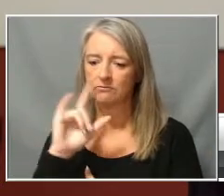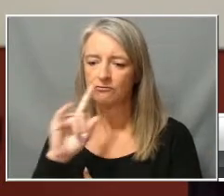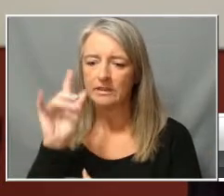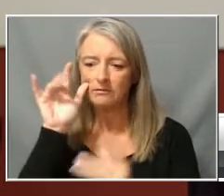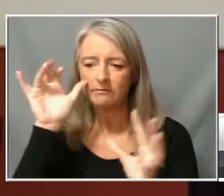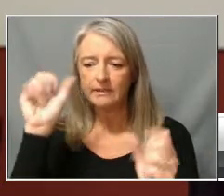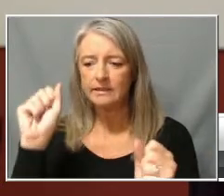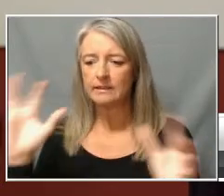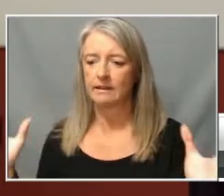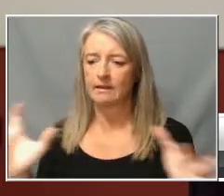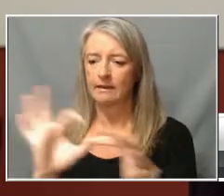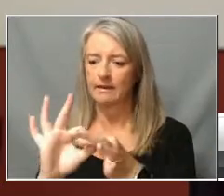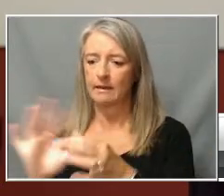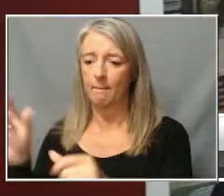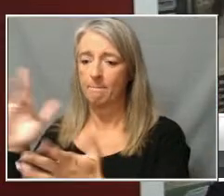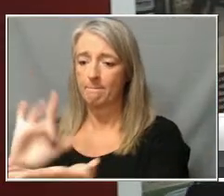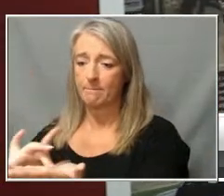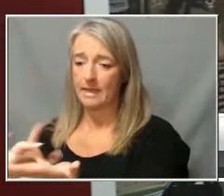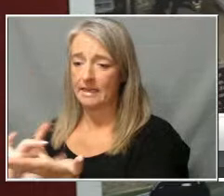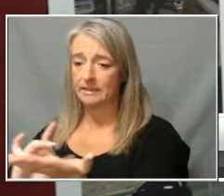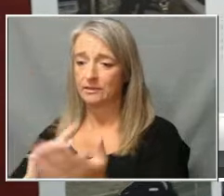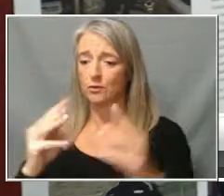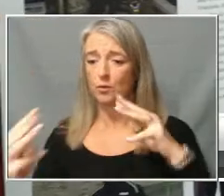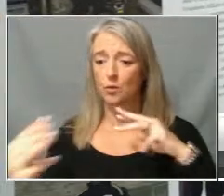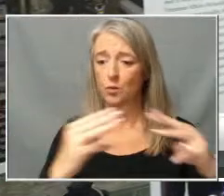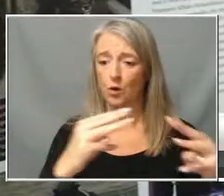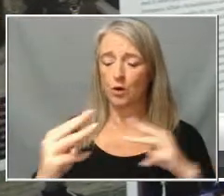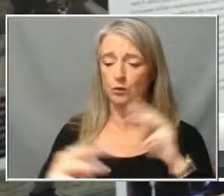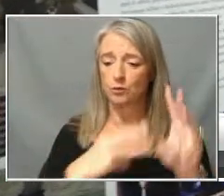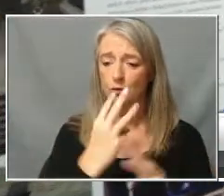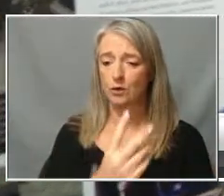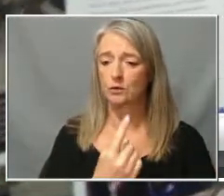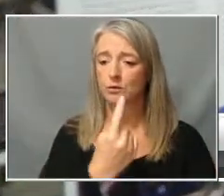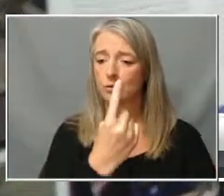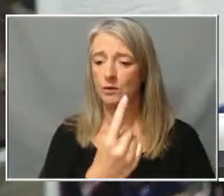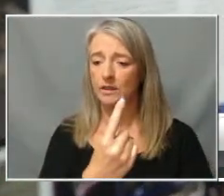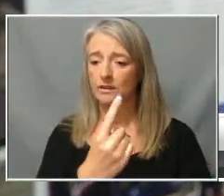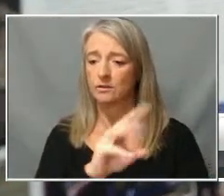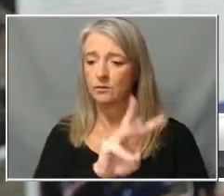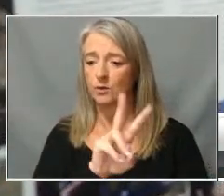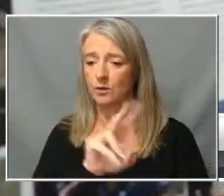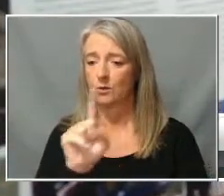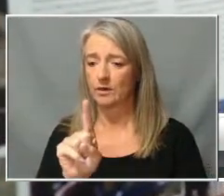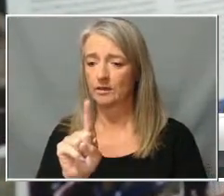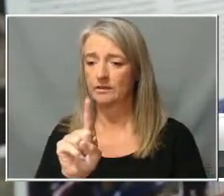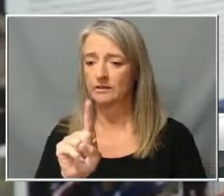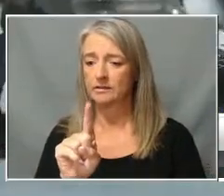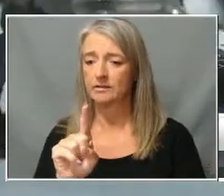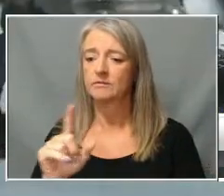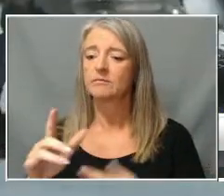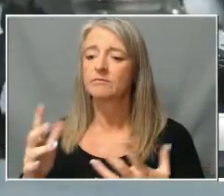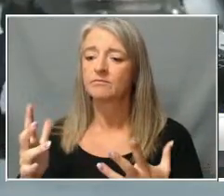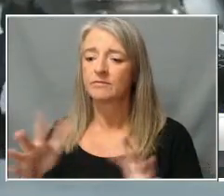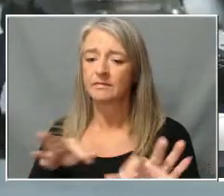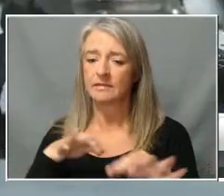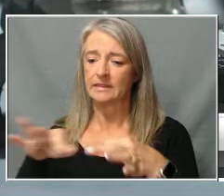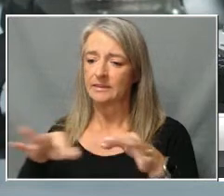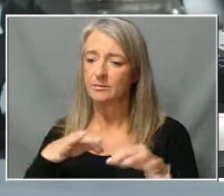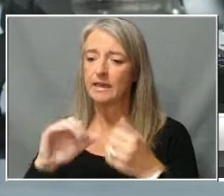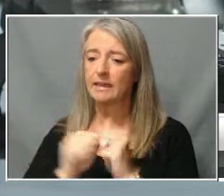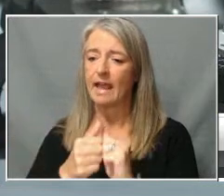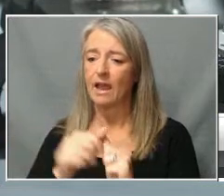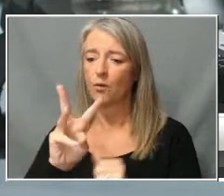between medicine and World War I. There is a new exhibition called Bespoke Bodies, and it explains how World War I